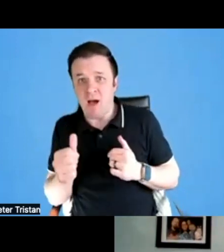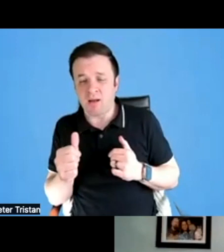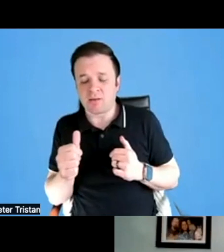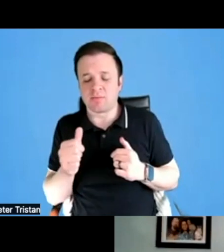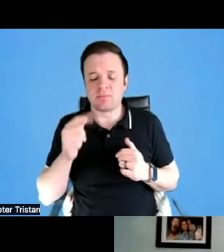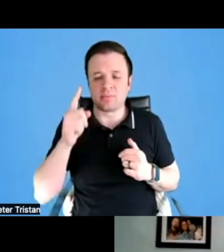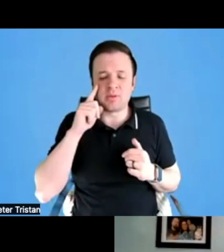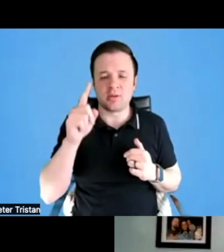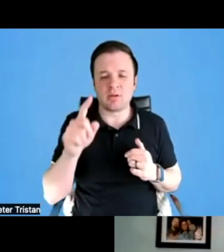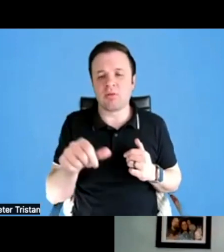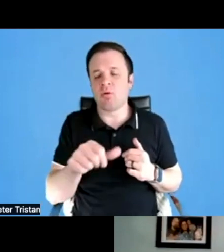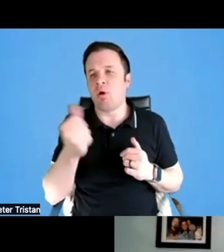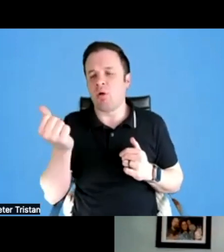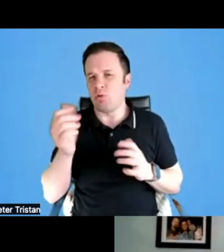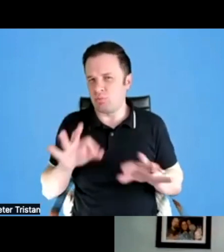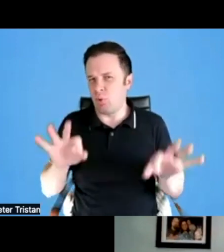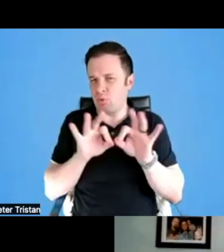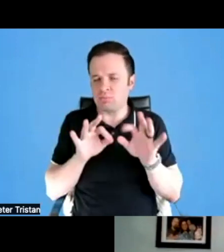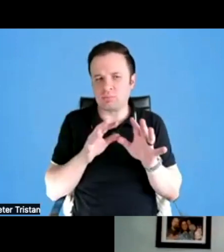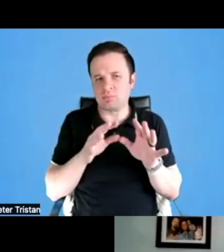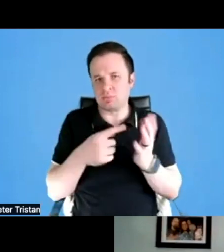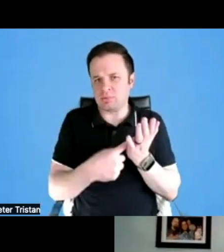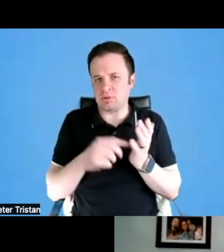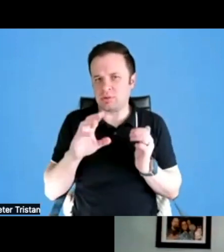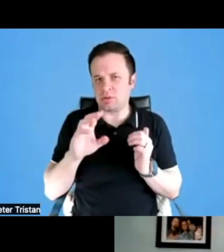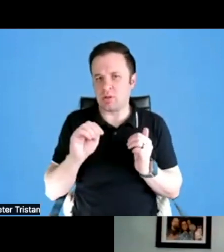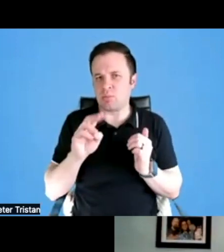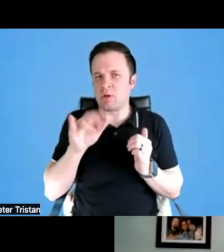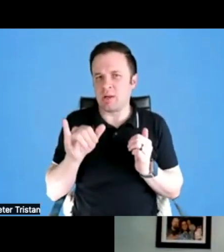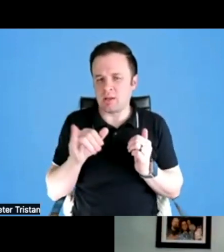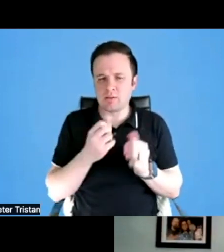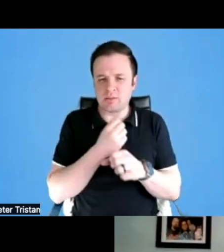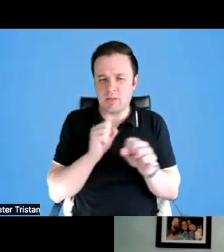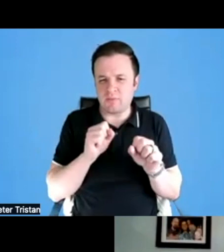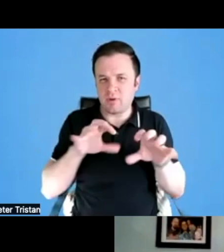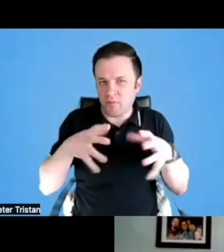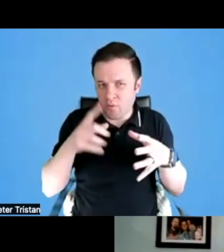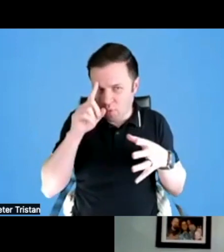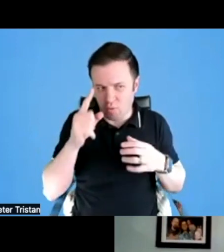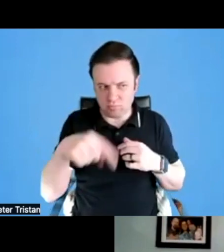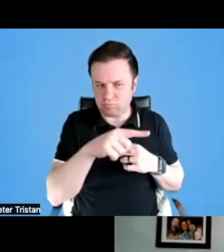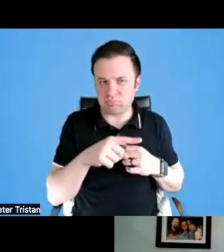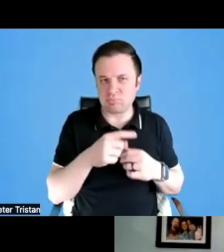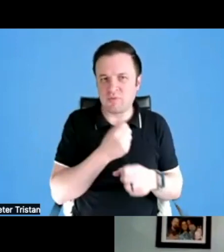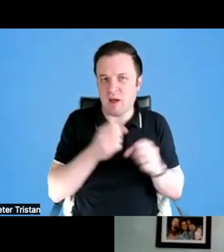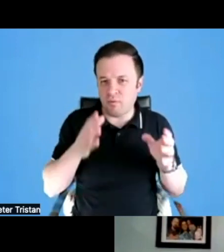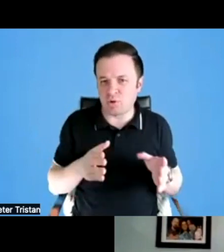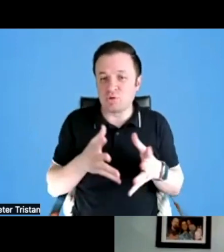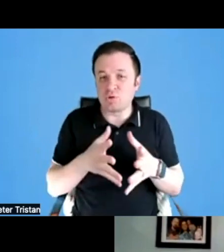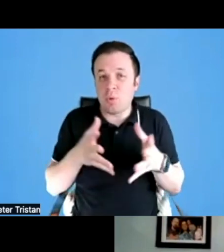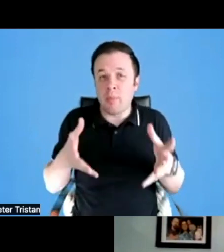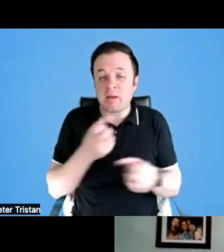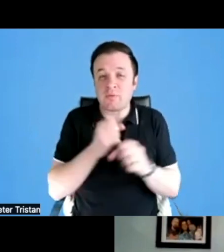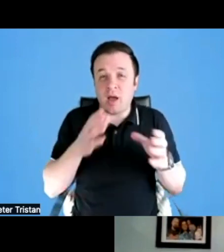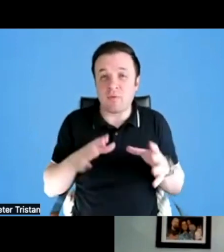when we talk about community and safety for our survivors, so many survivors' communities